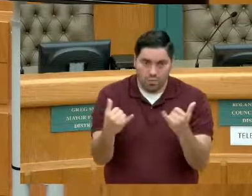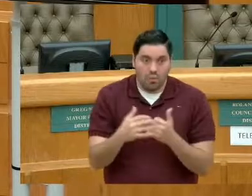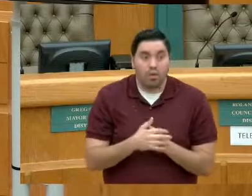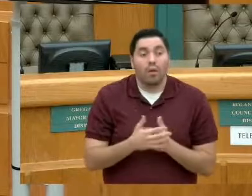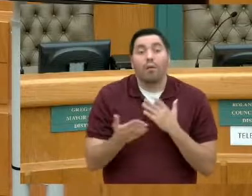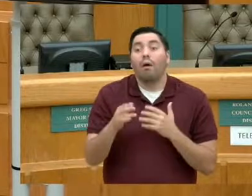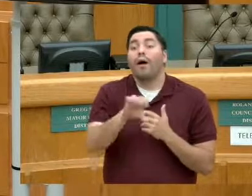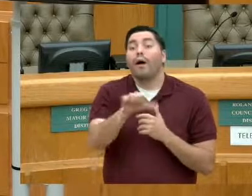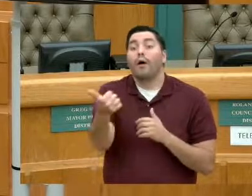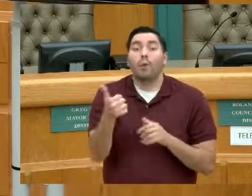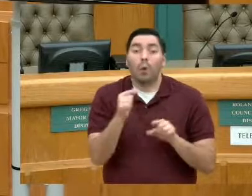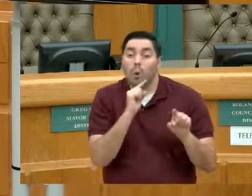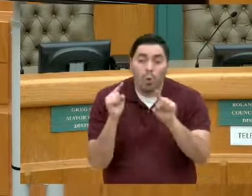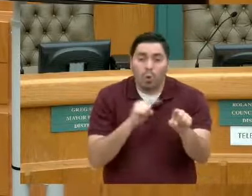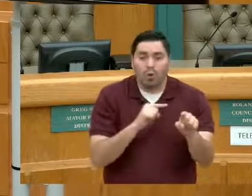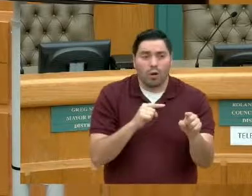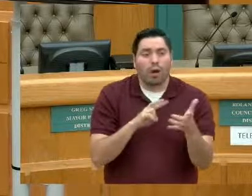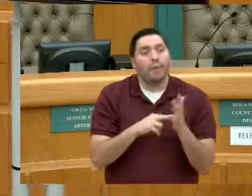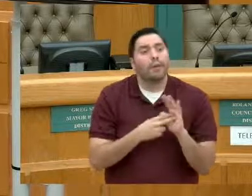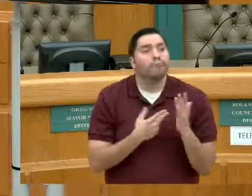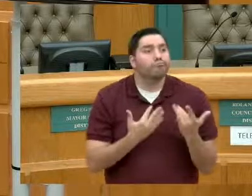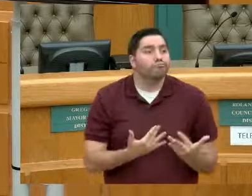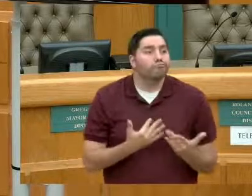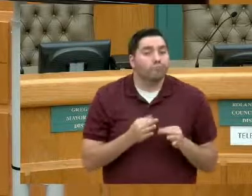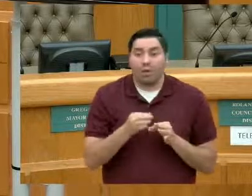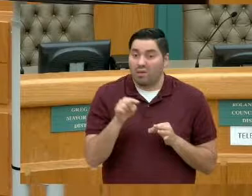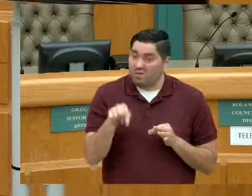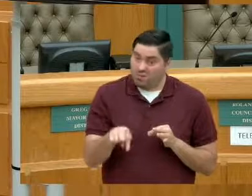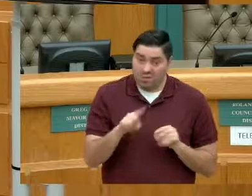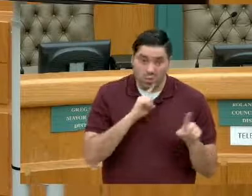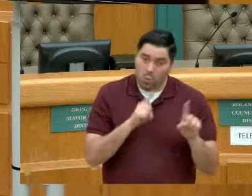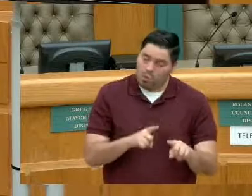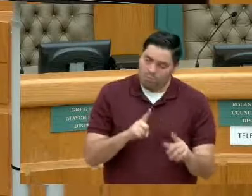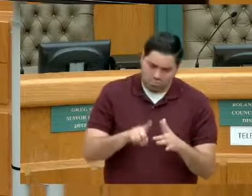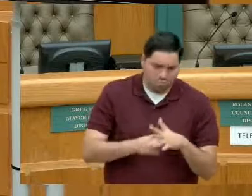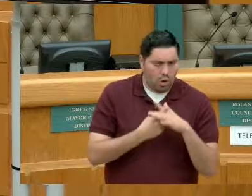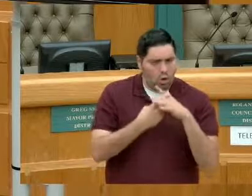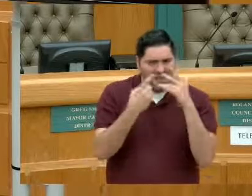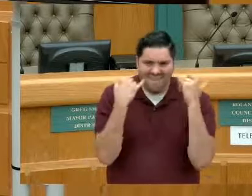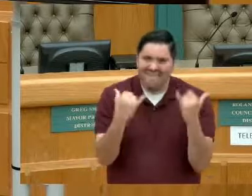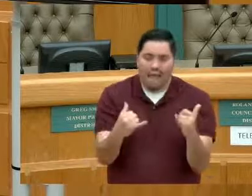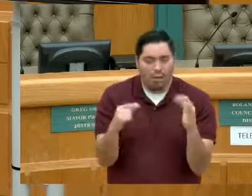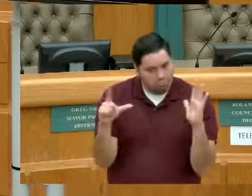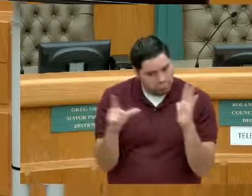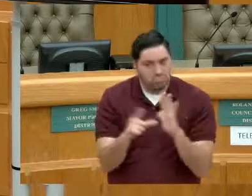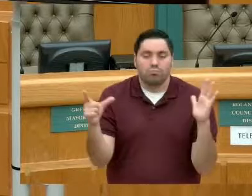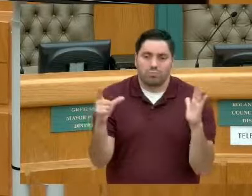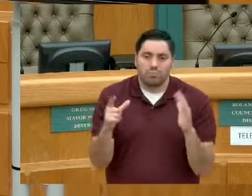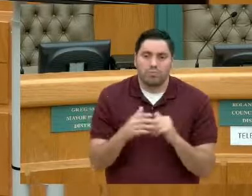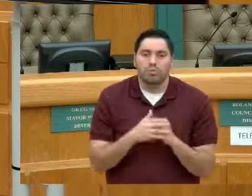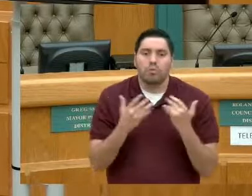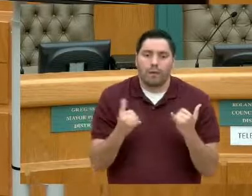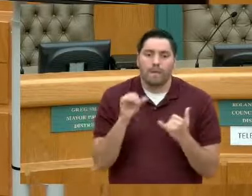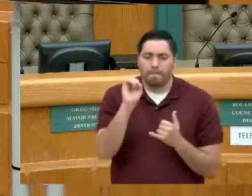other orders that wait to come into play, these orders are effective right now. So here we